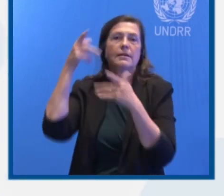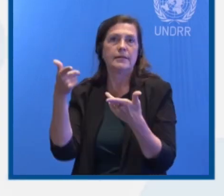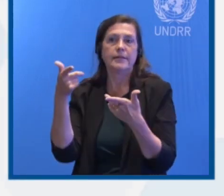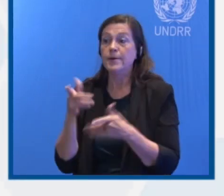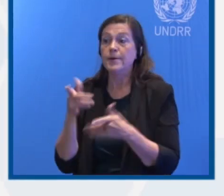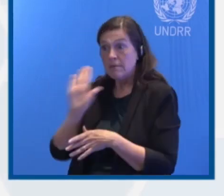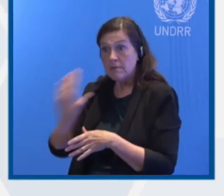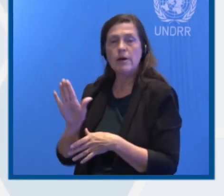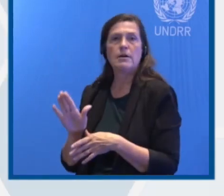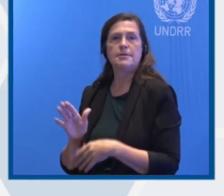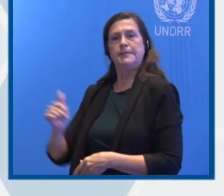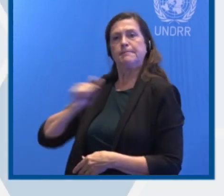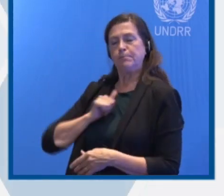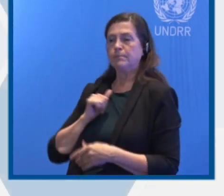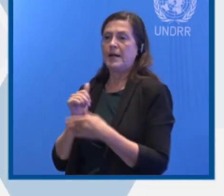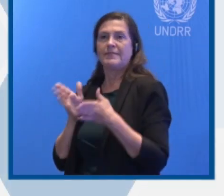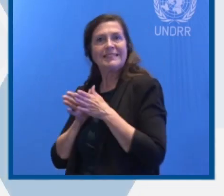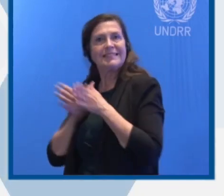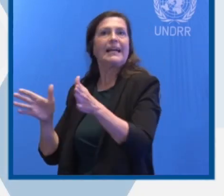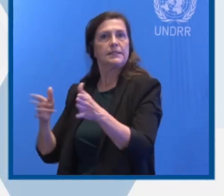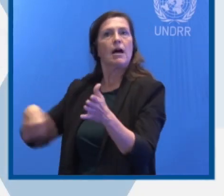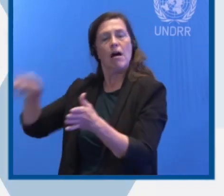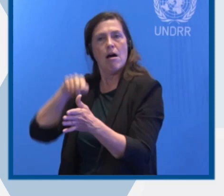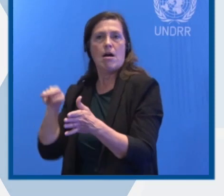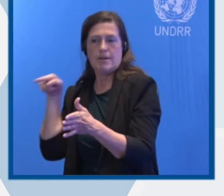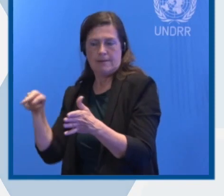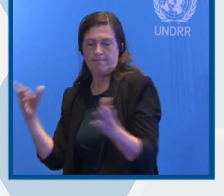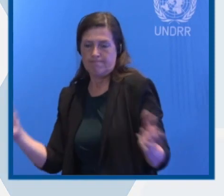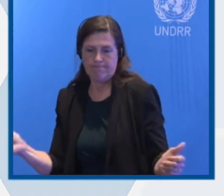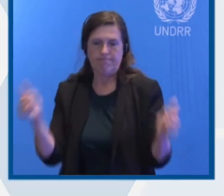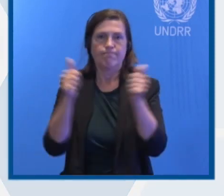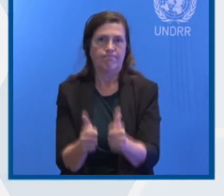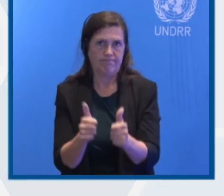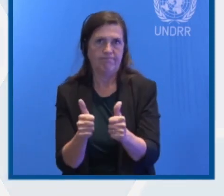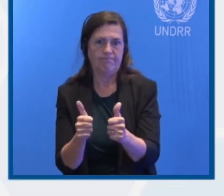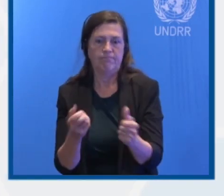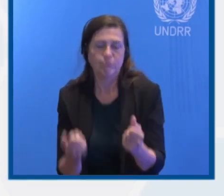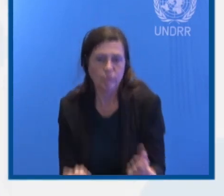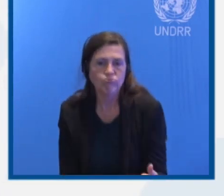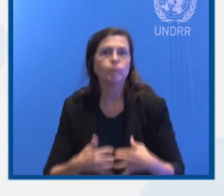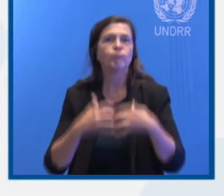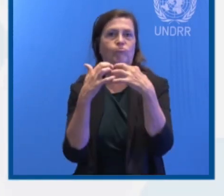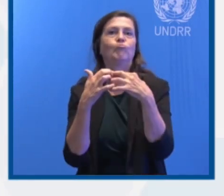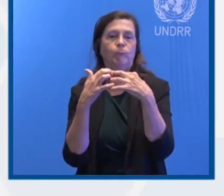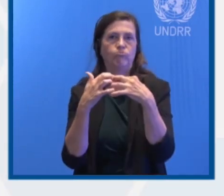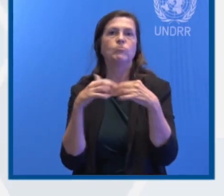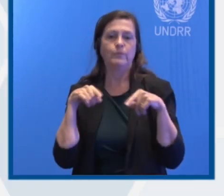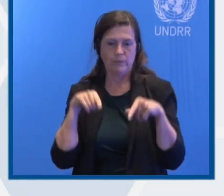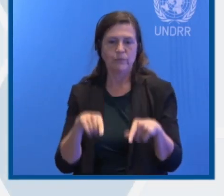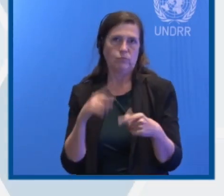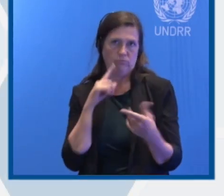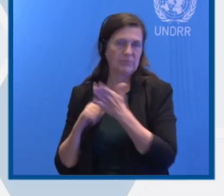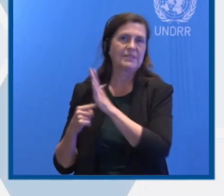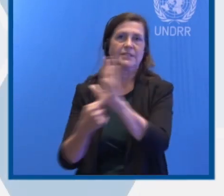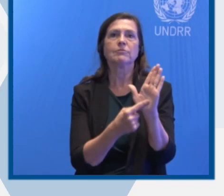as a key partner in co-creating the whole demand for resilient infrastructure systems